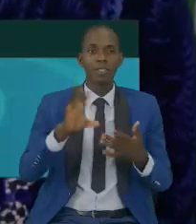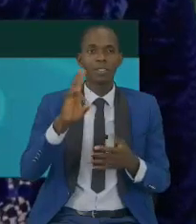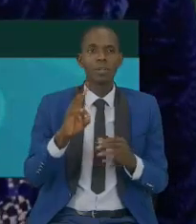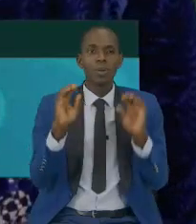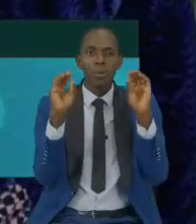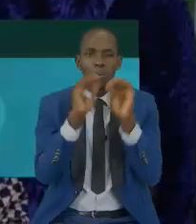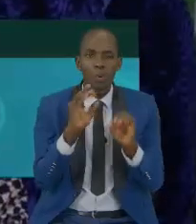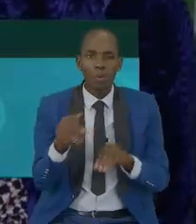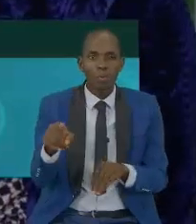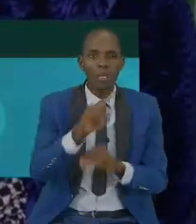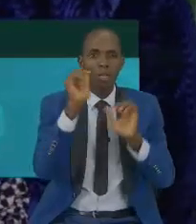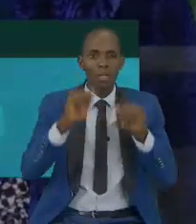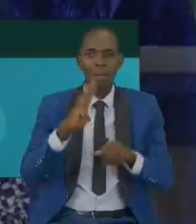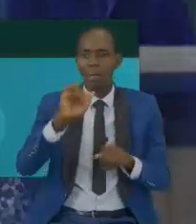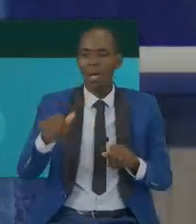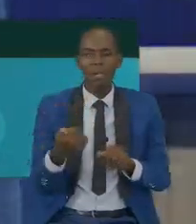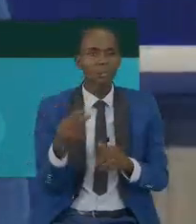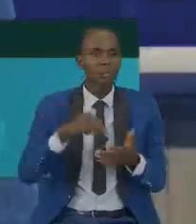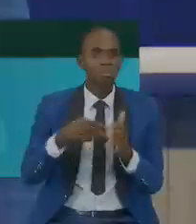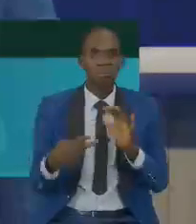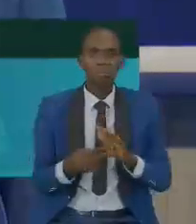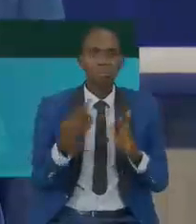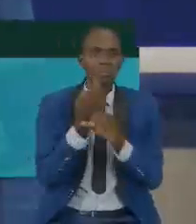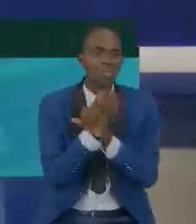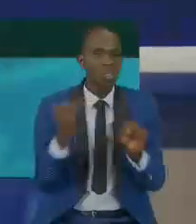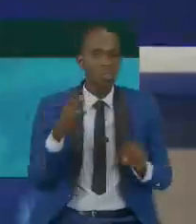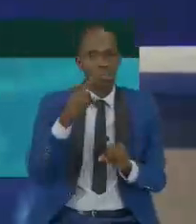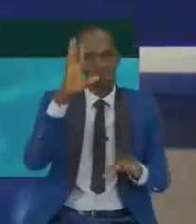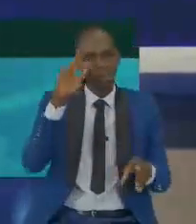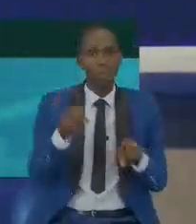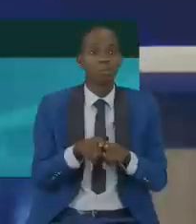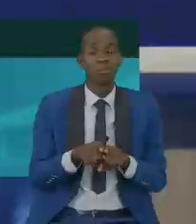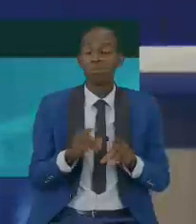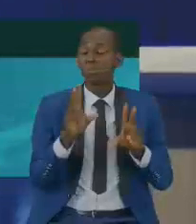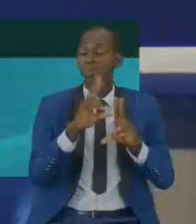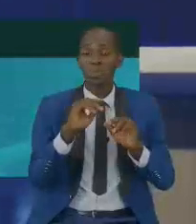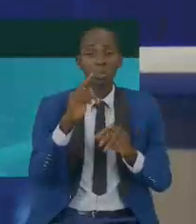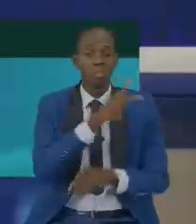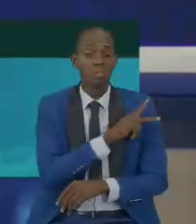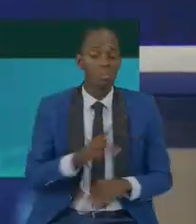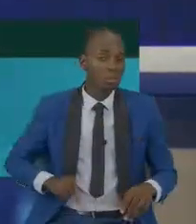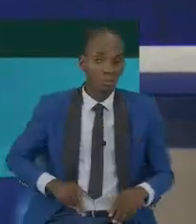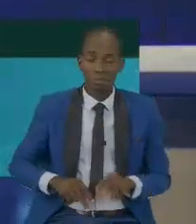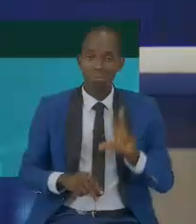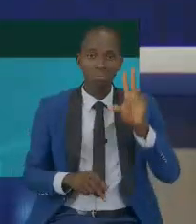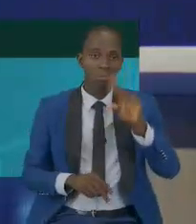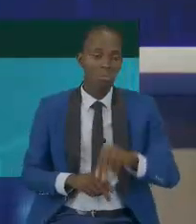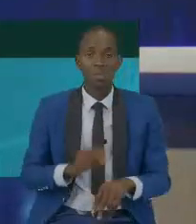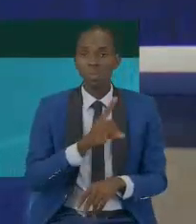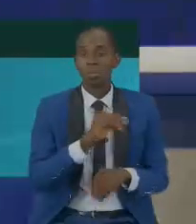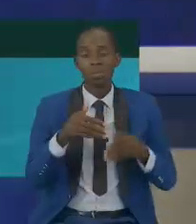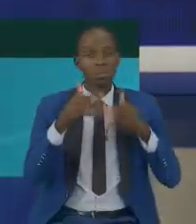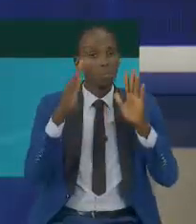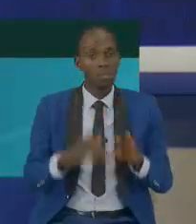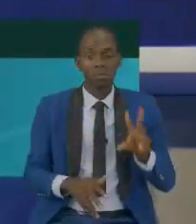redeem his brother. None. No king. None. No emperor. None. No